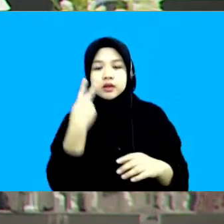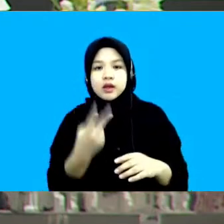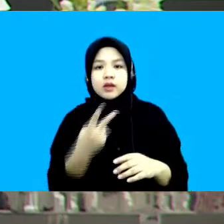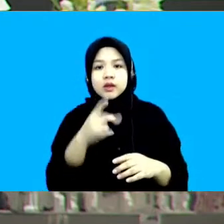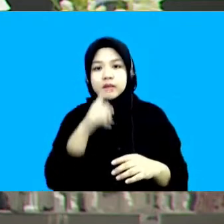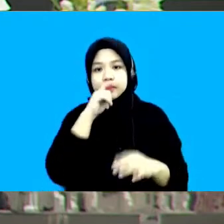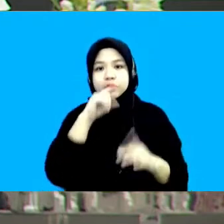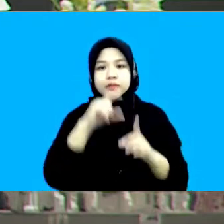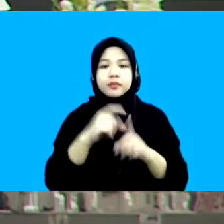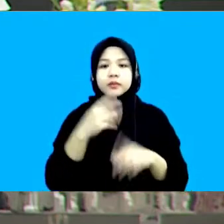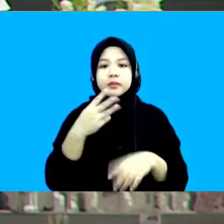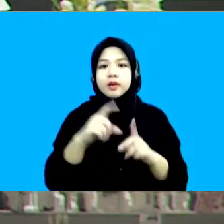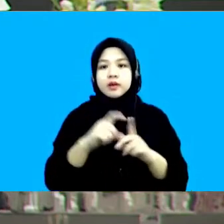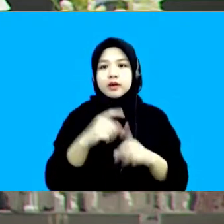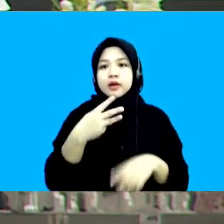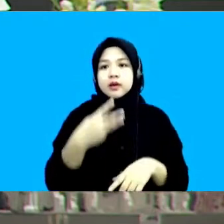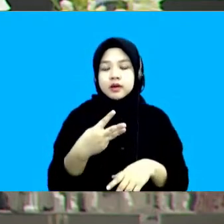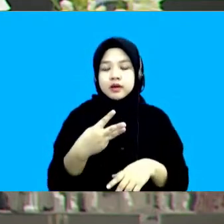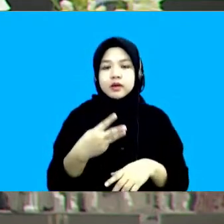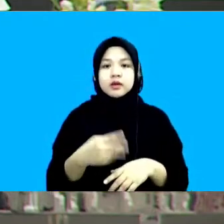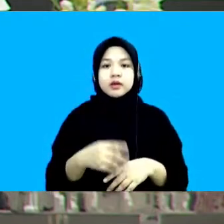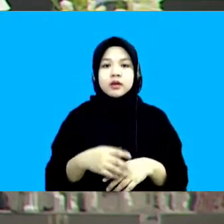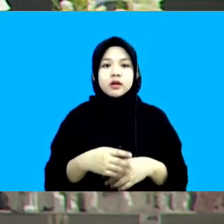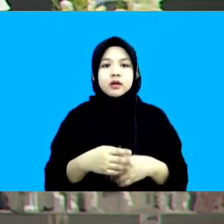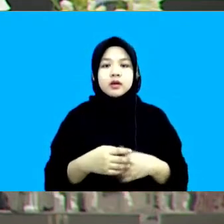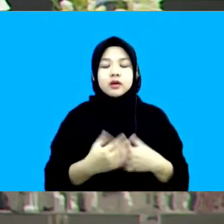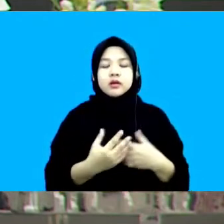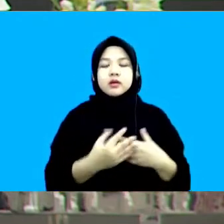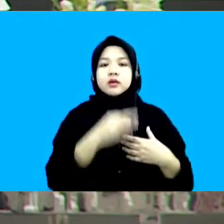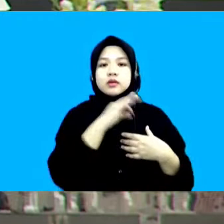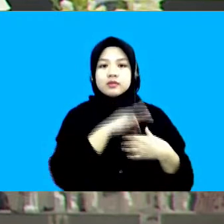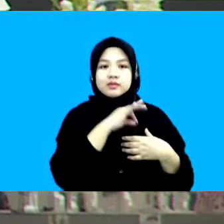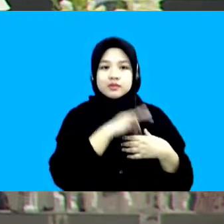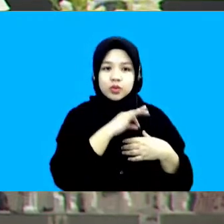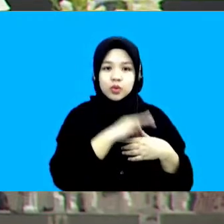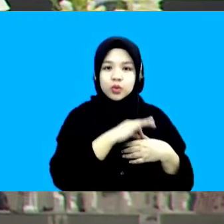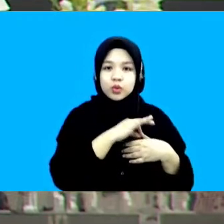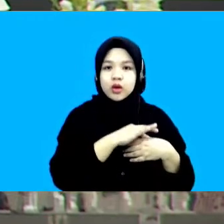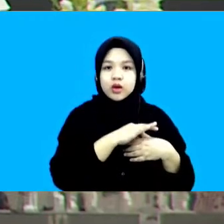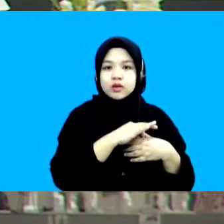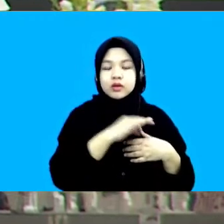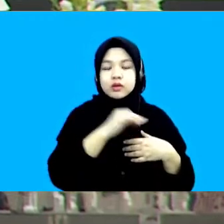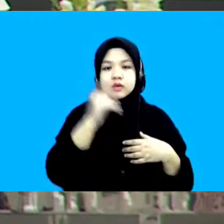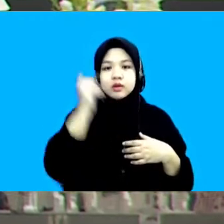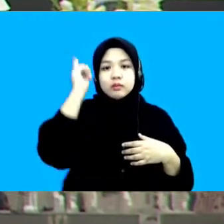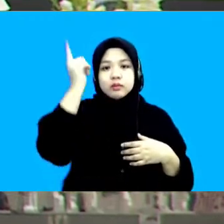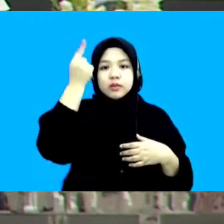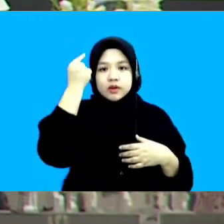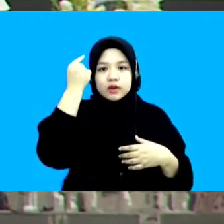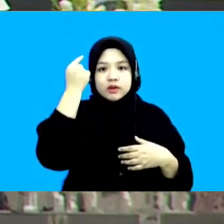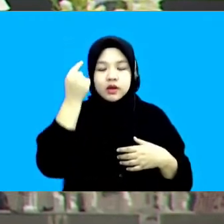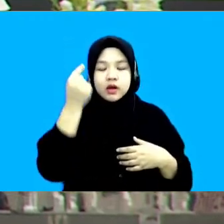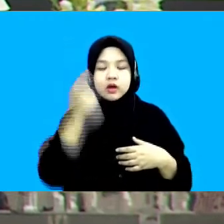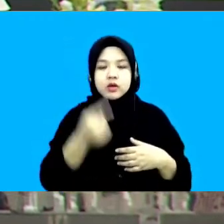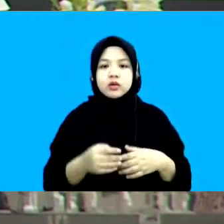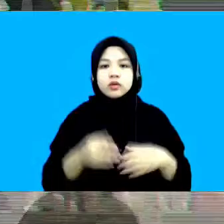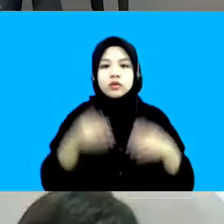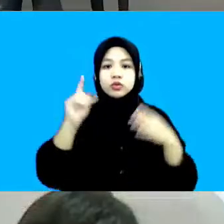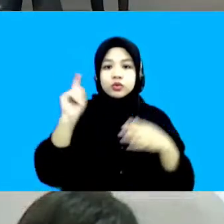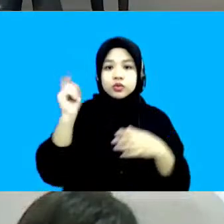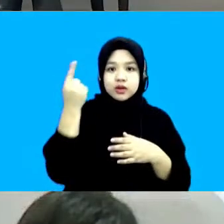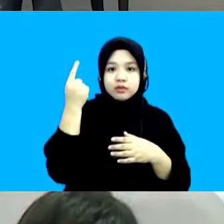The second aspect that I would like to touch is about the policy implication of this. Yeah, because